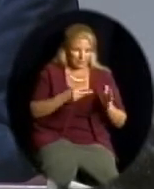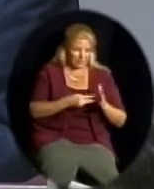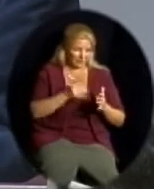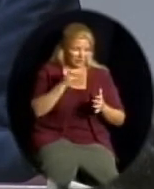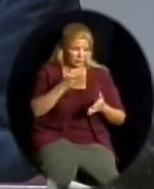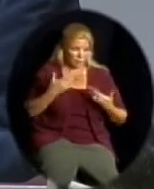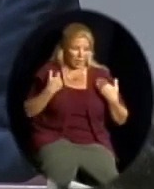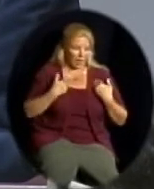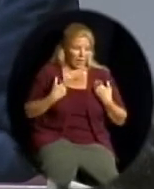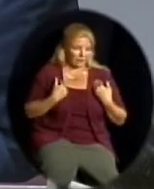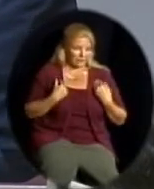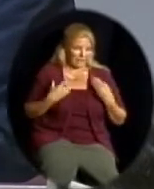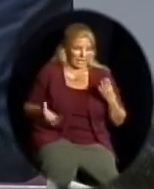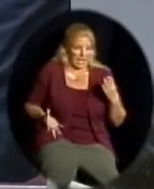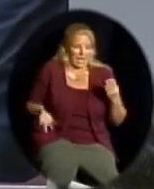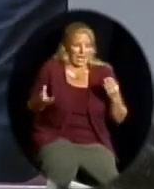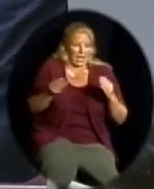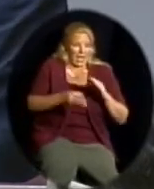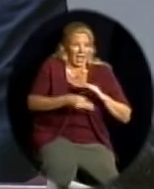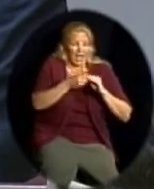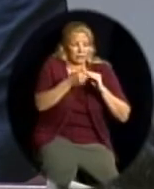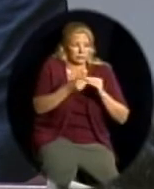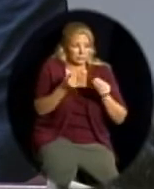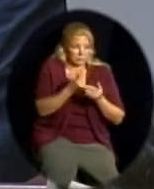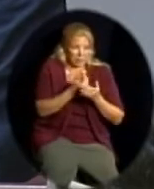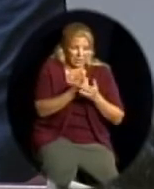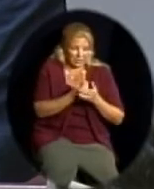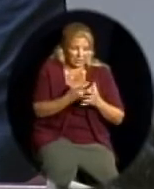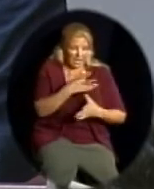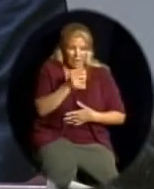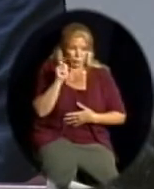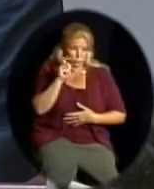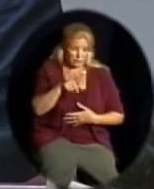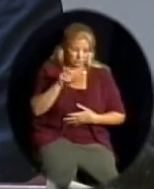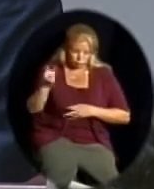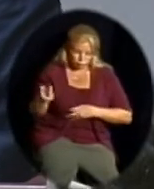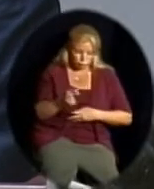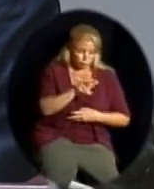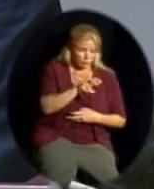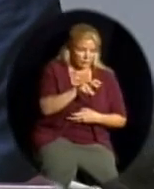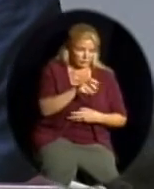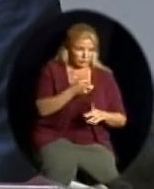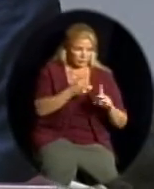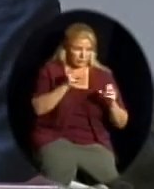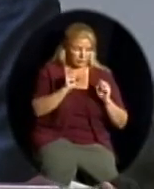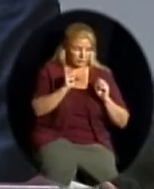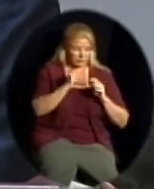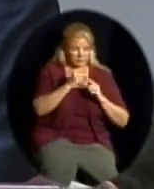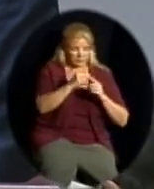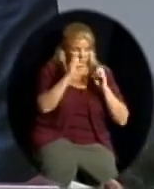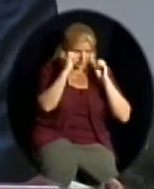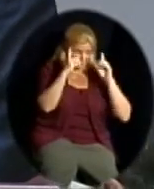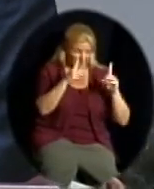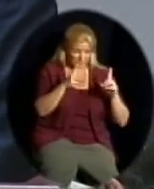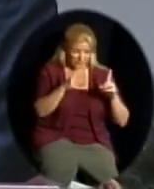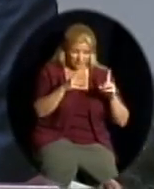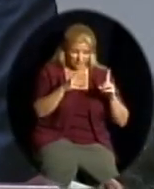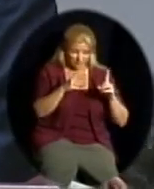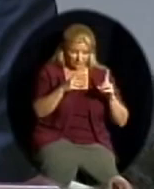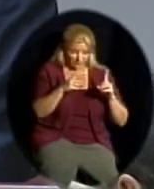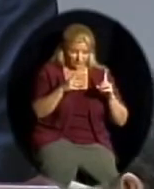transfer from the general fund to the special education fund for costs associated with providing the special ed